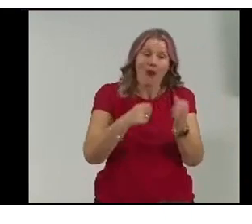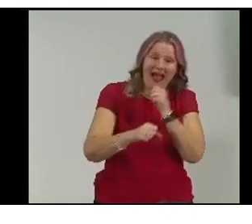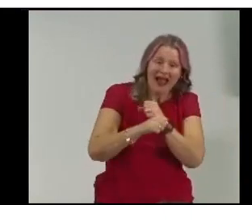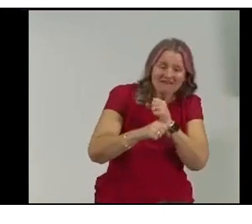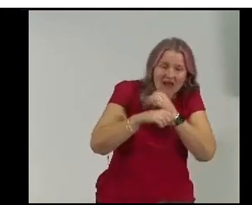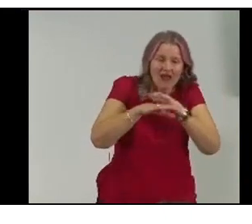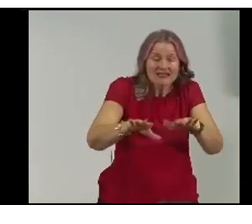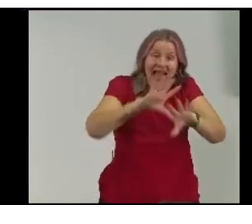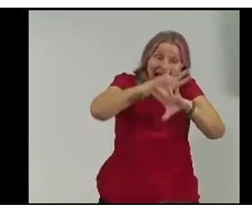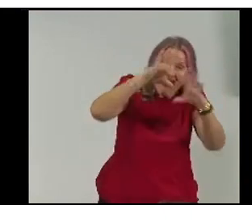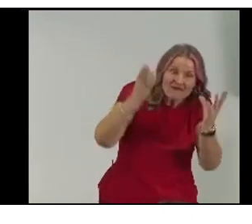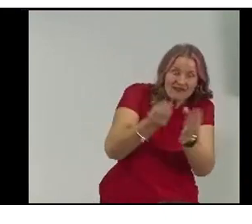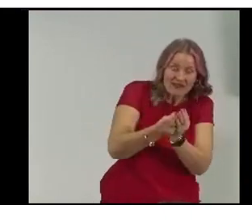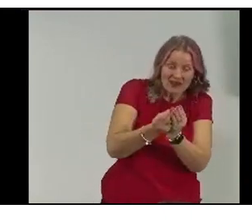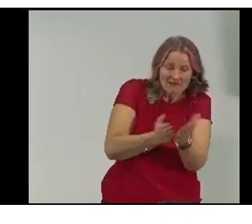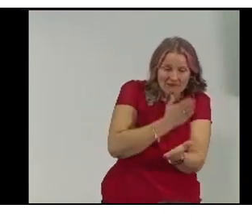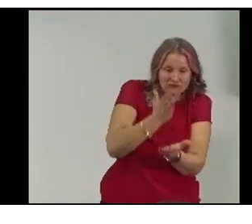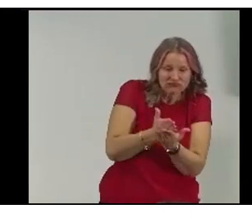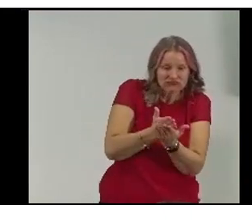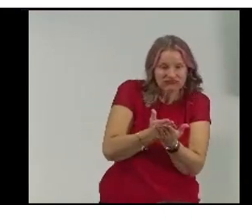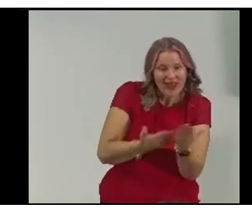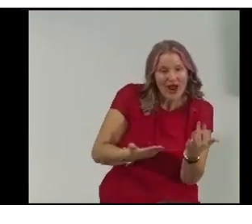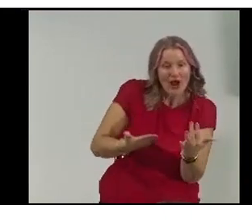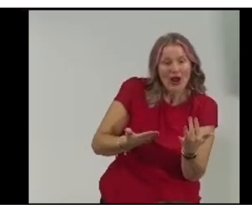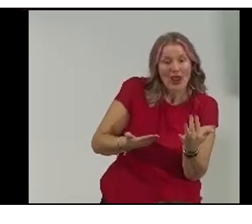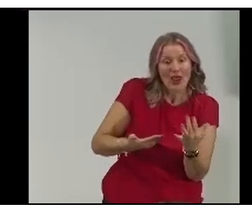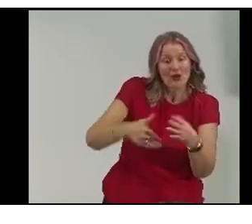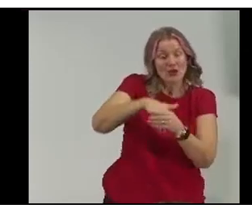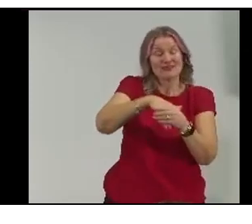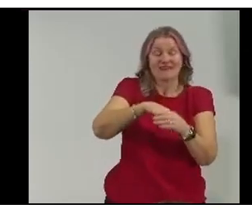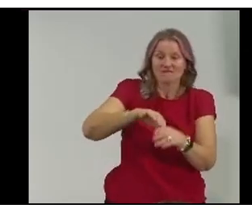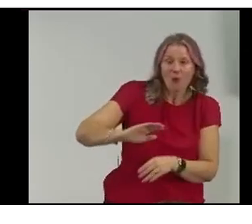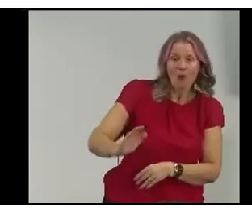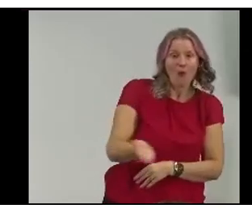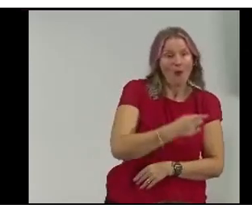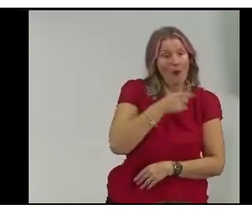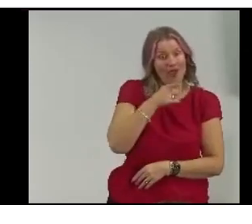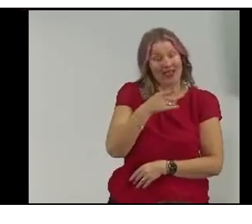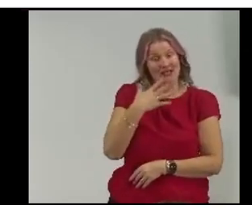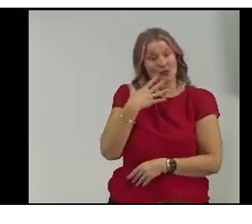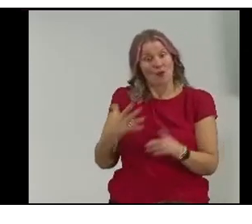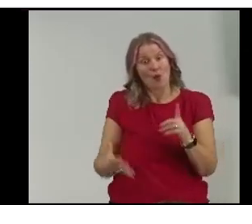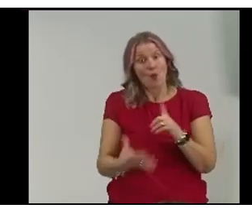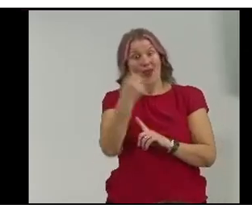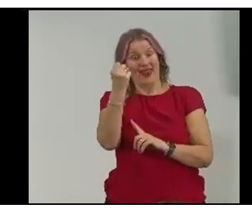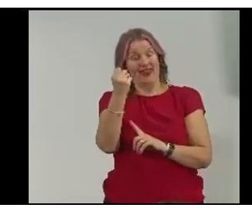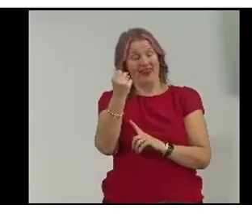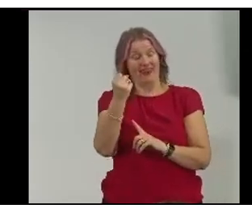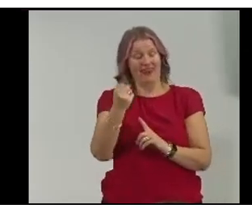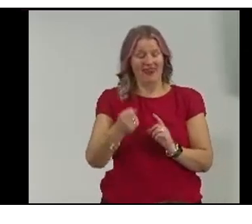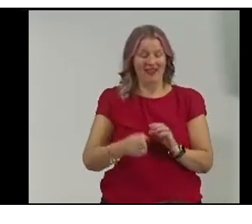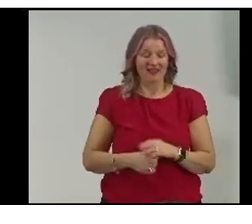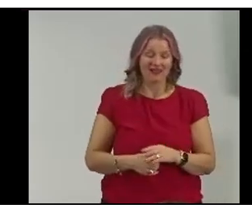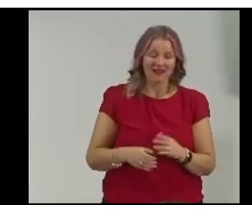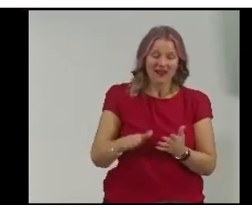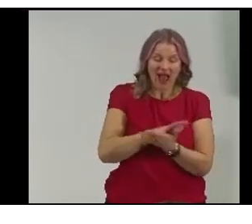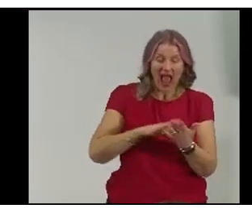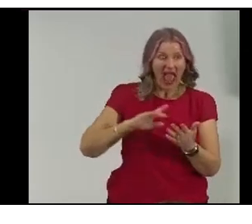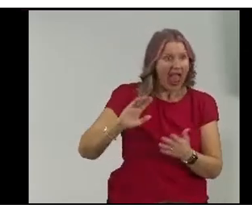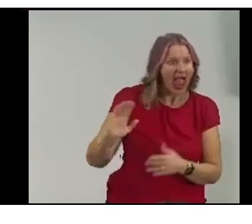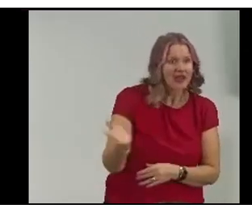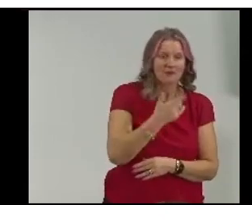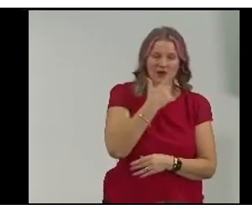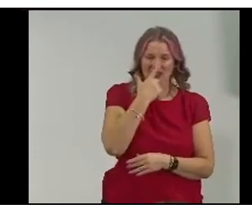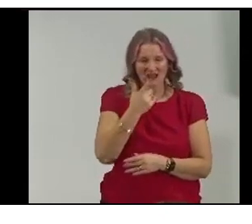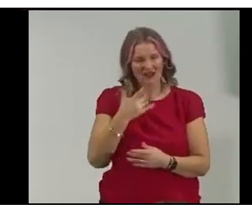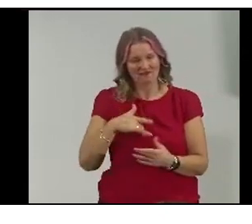doing daily inclusive? I think that's where we're going to win, because then you'll be speaking to everyone and someone like Robin will